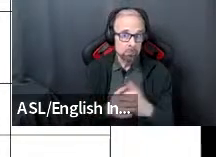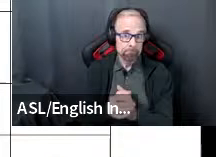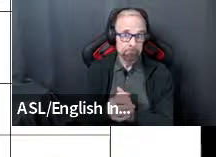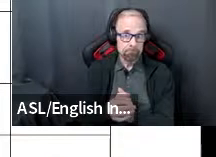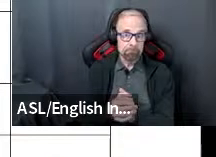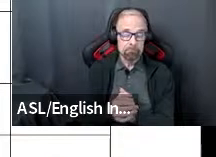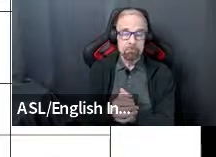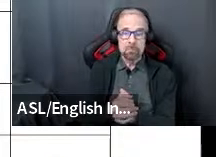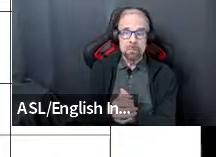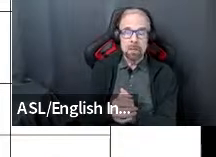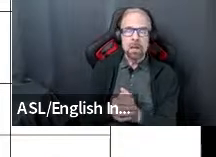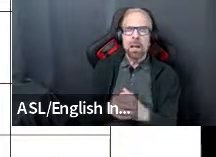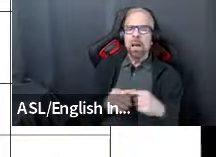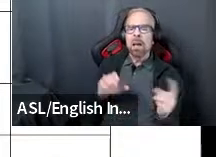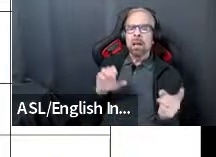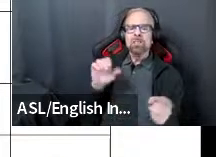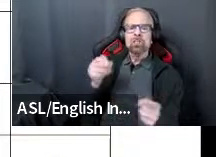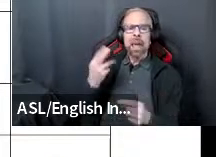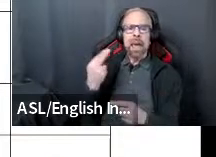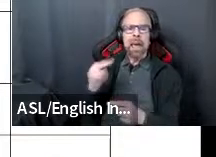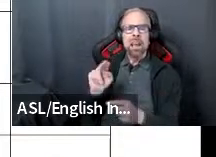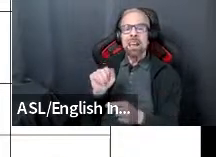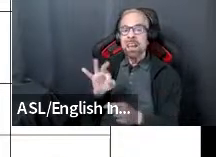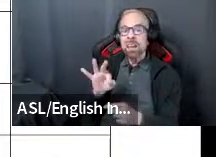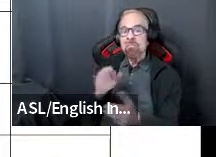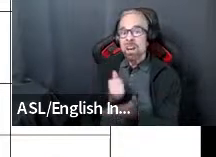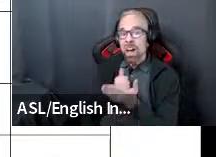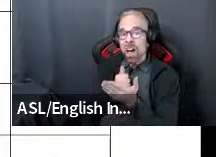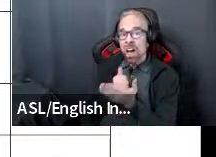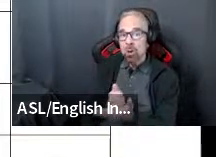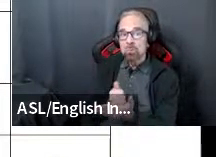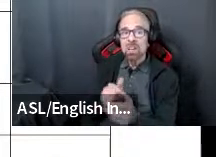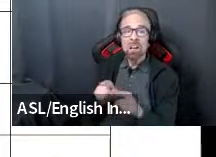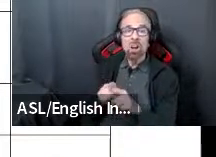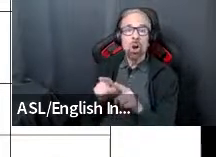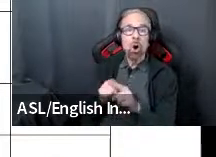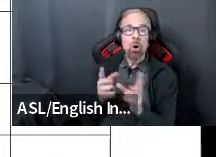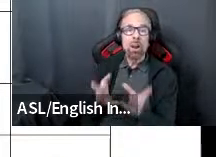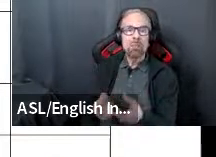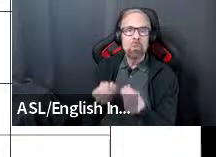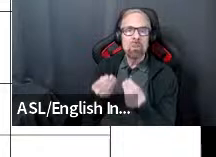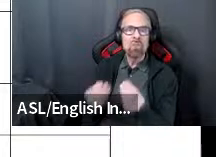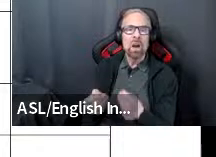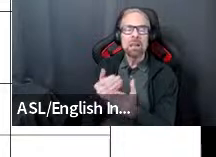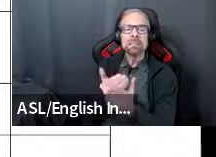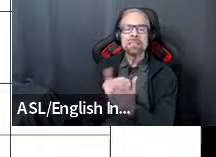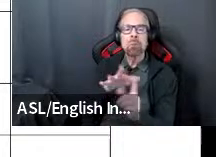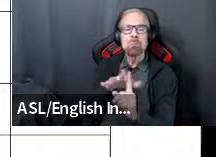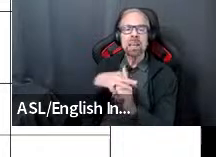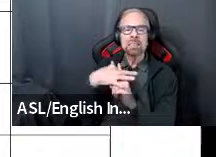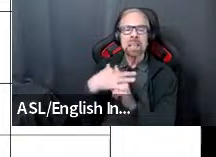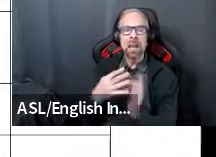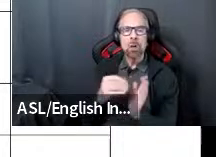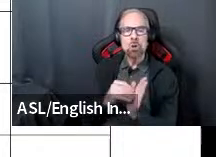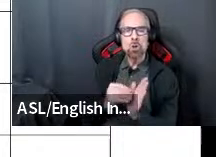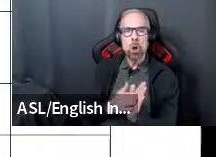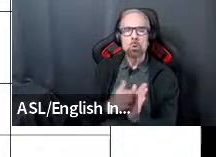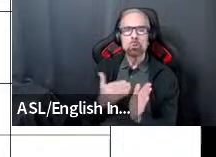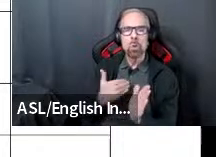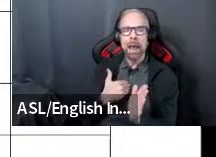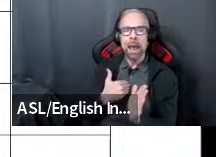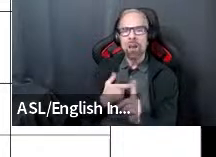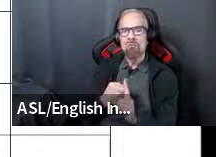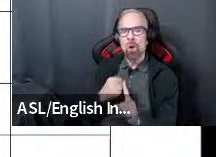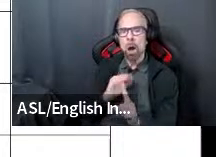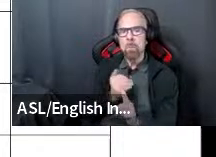And Shannon, if it's helpful, I can also provide some of the contextual notes we had for this one in our discussion